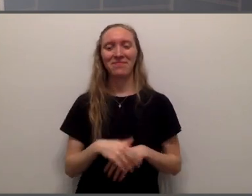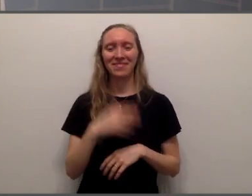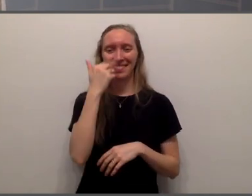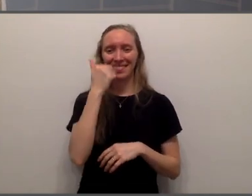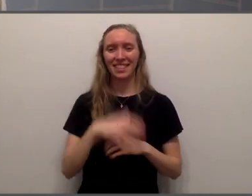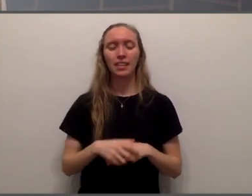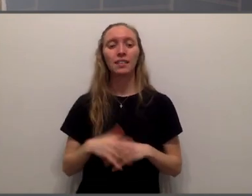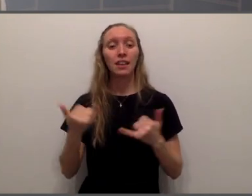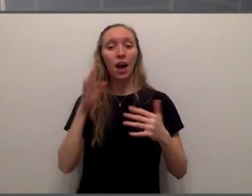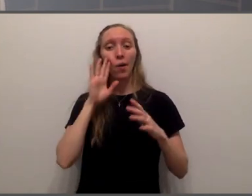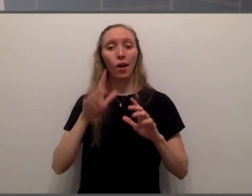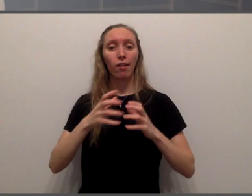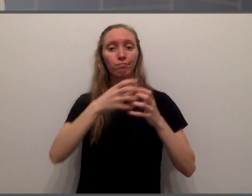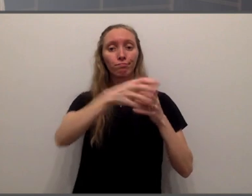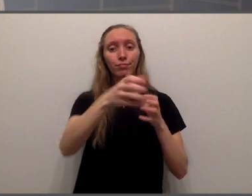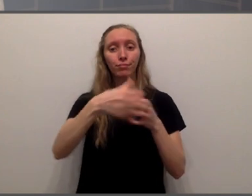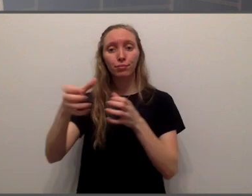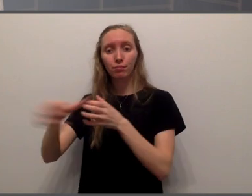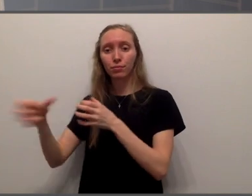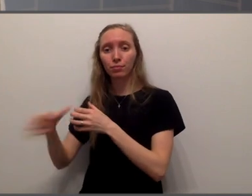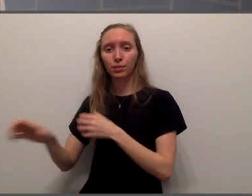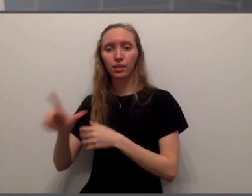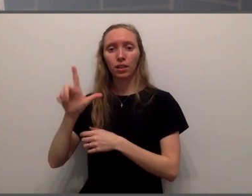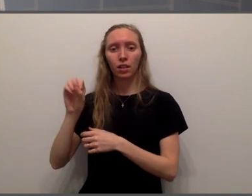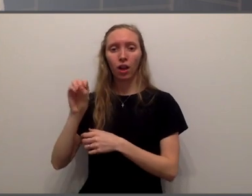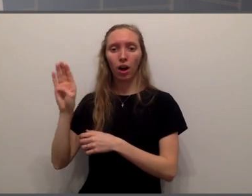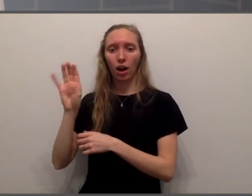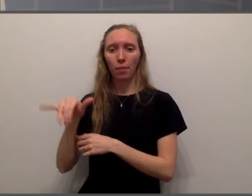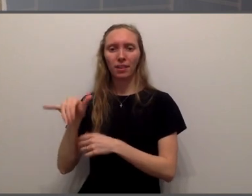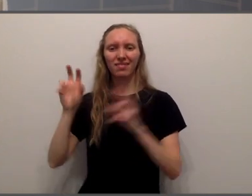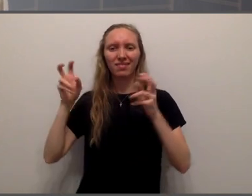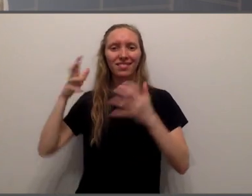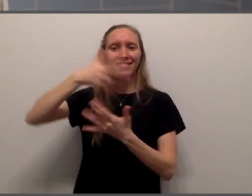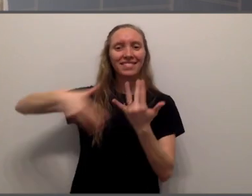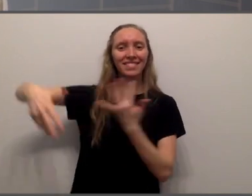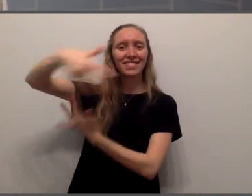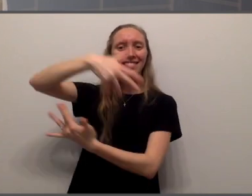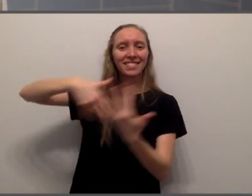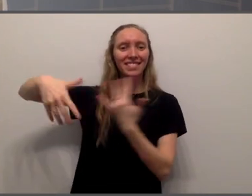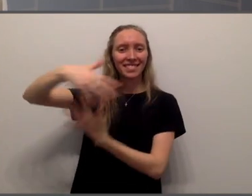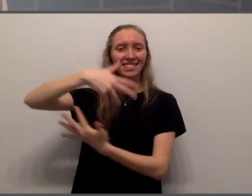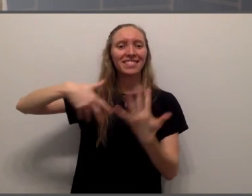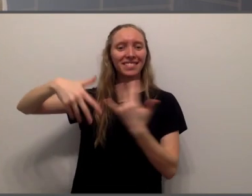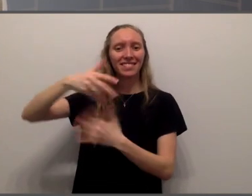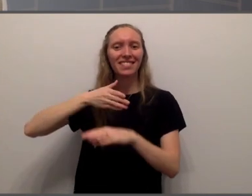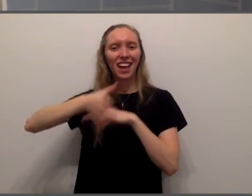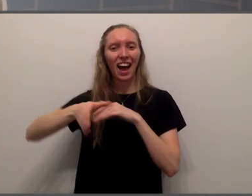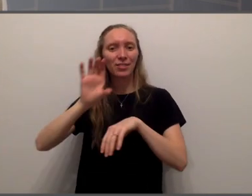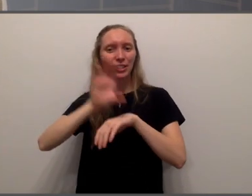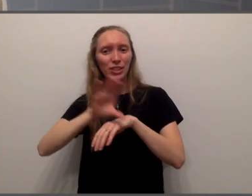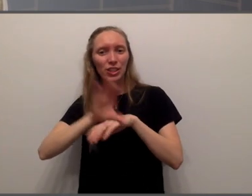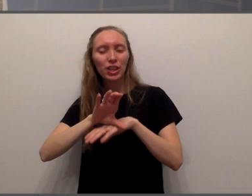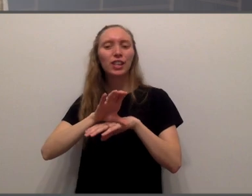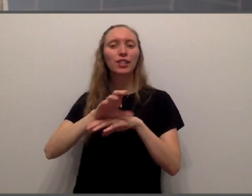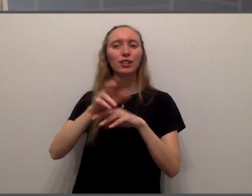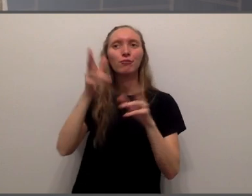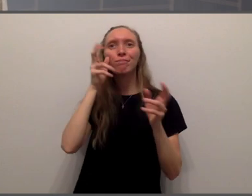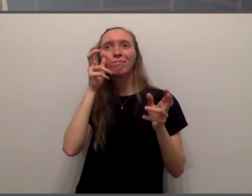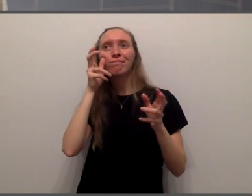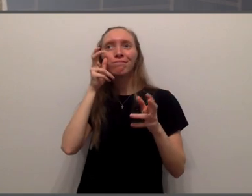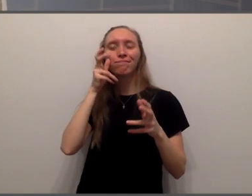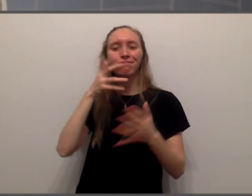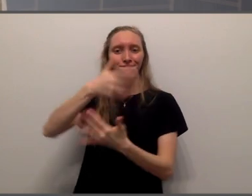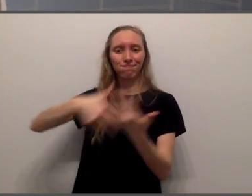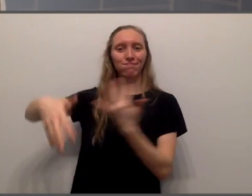lobby time, where we kind of give each other an opportunity to simulate hanging out after the service and getting to know some people and connecting